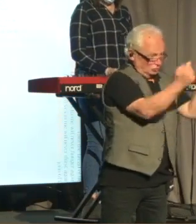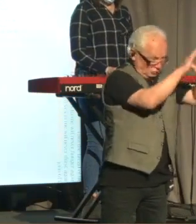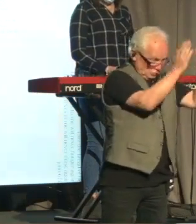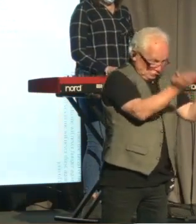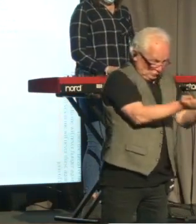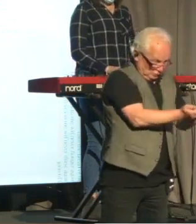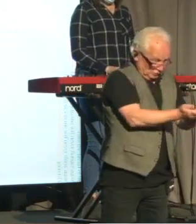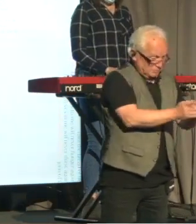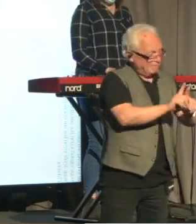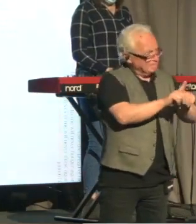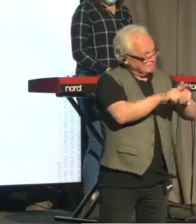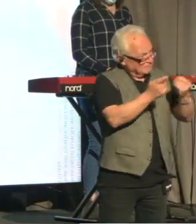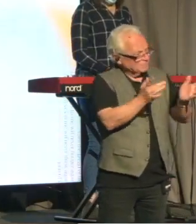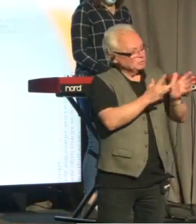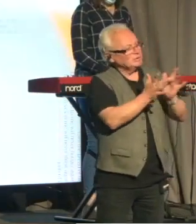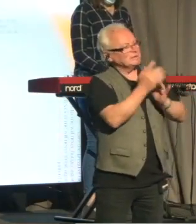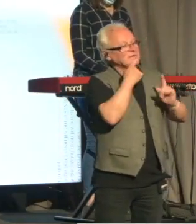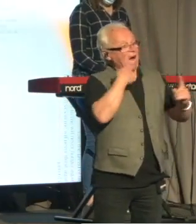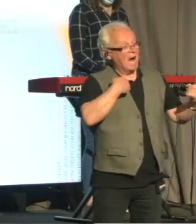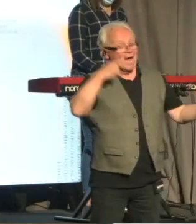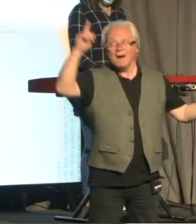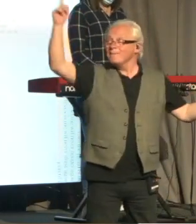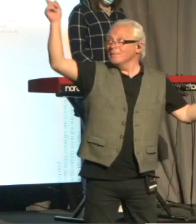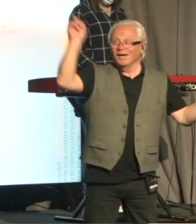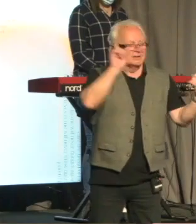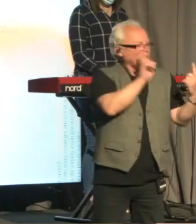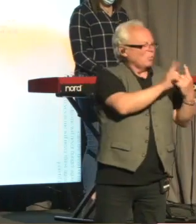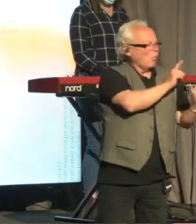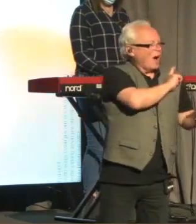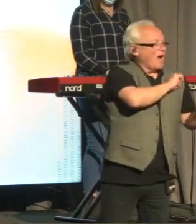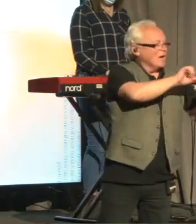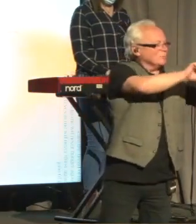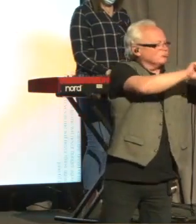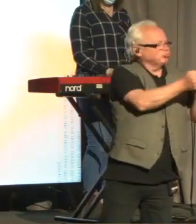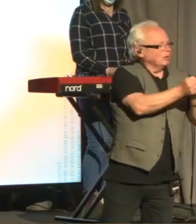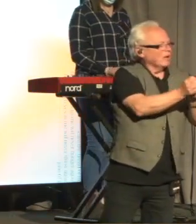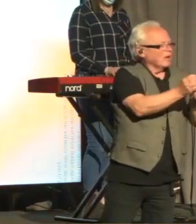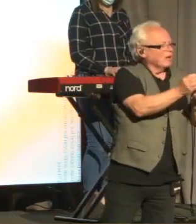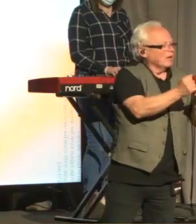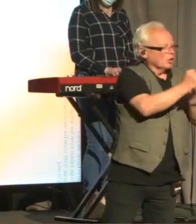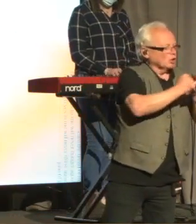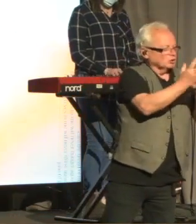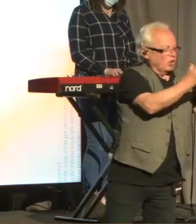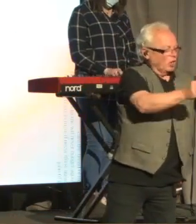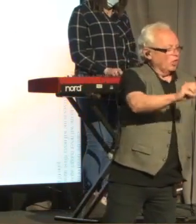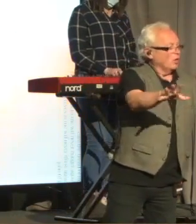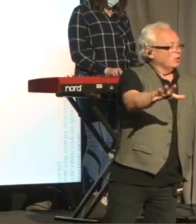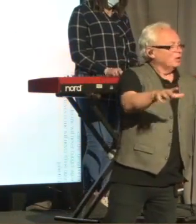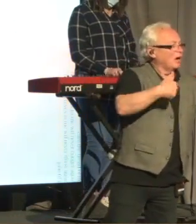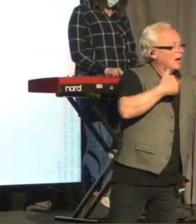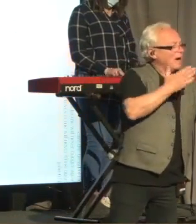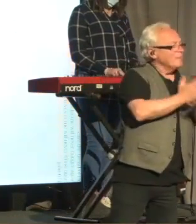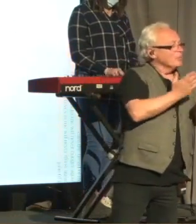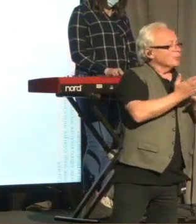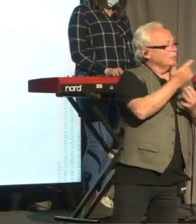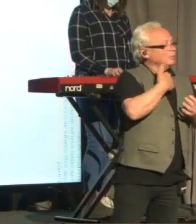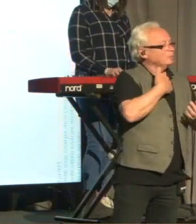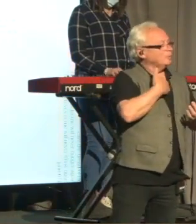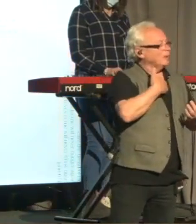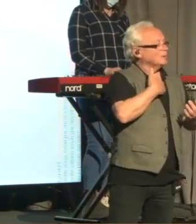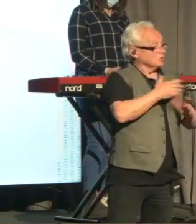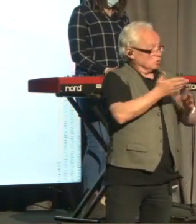the curse. I have come to break the curse. And so this bread of